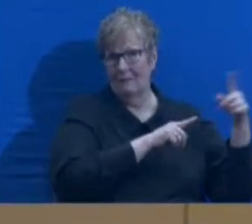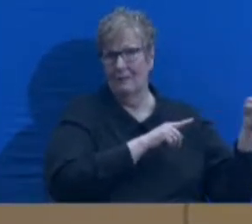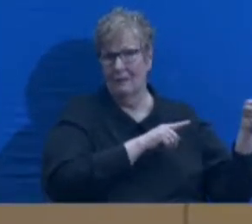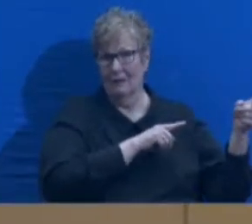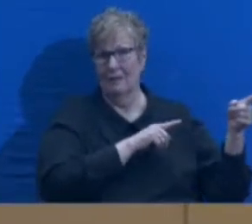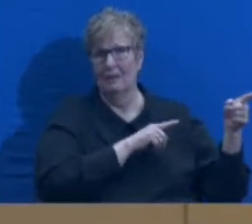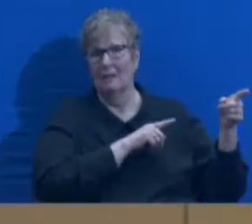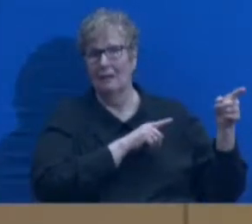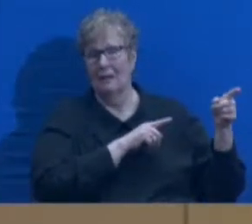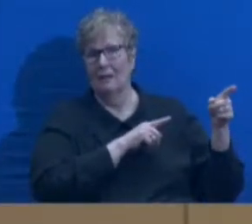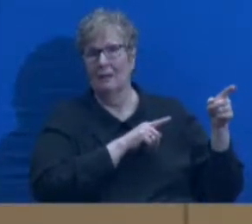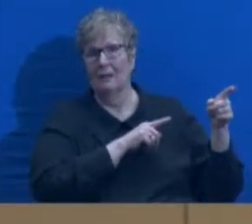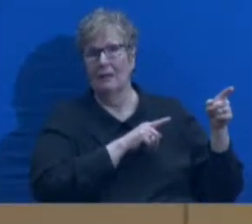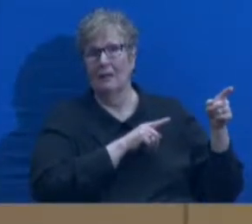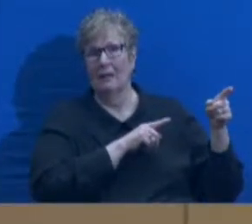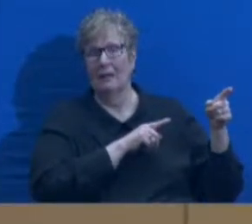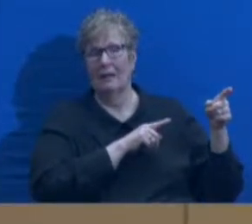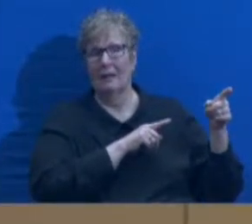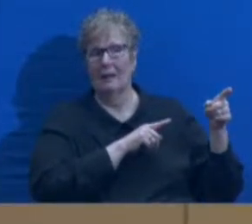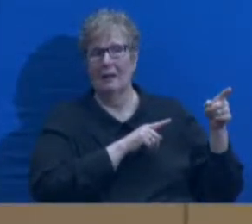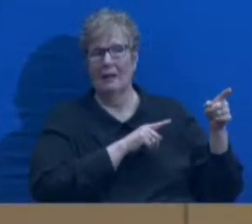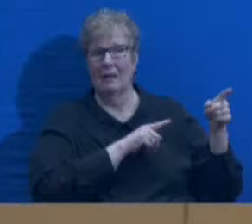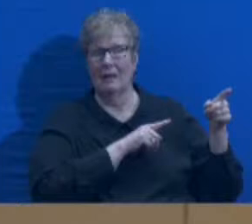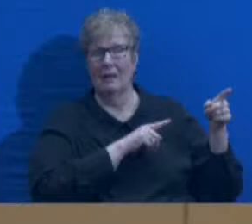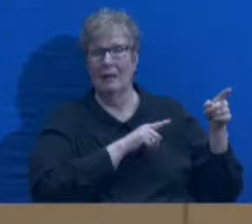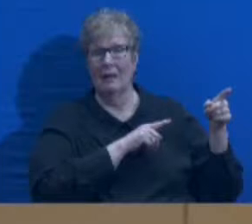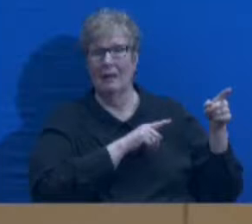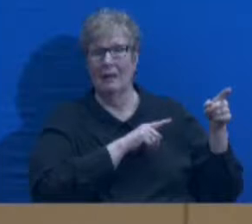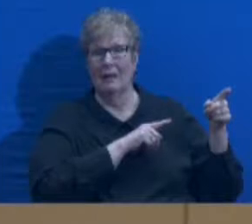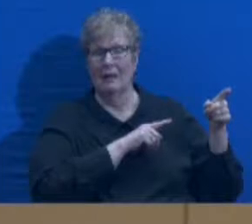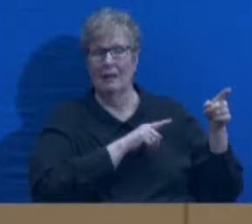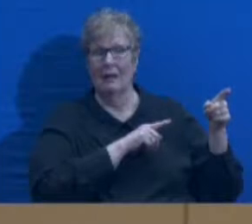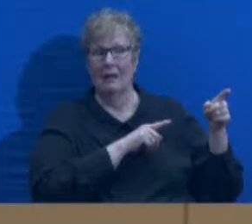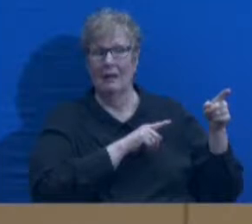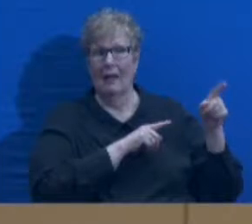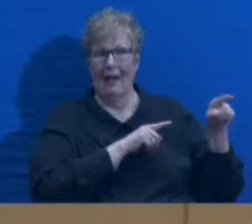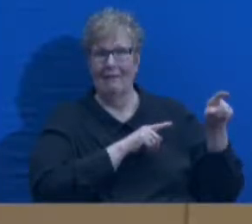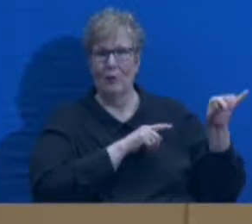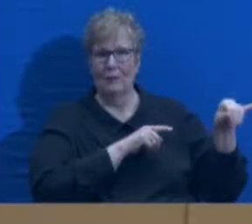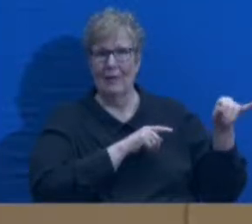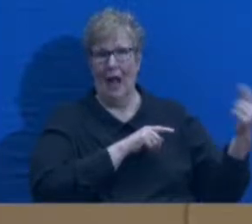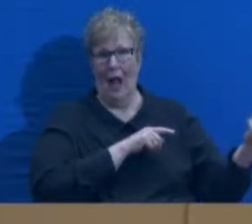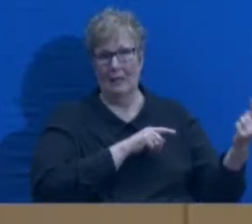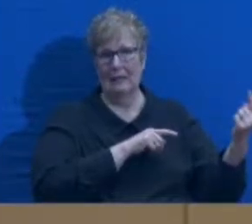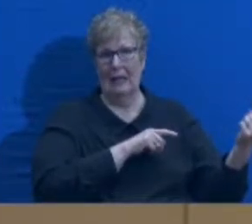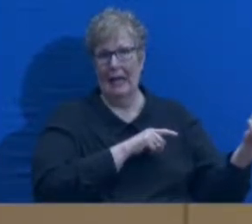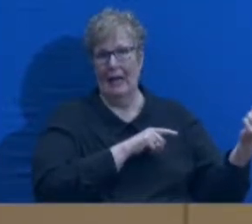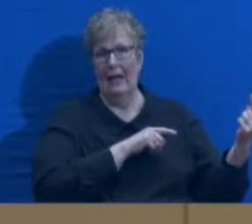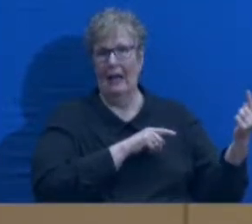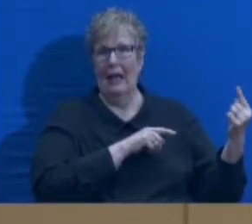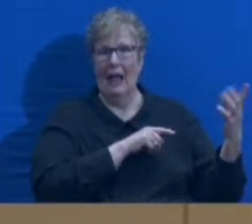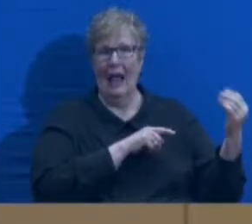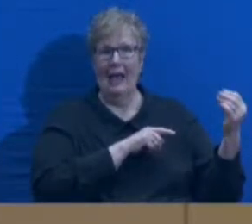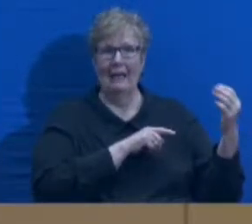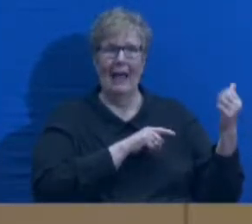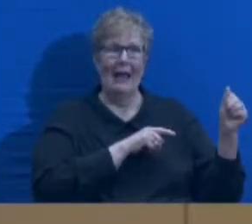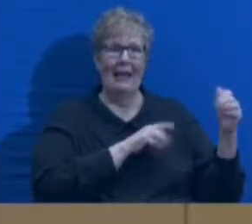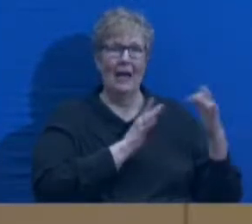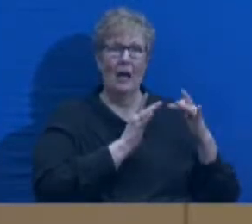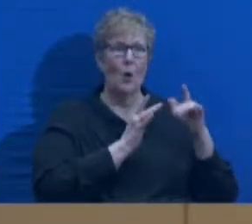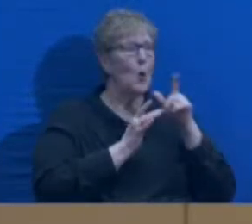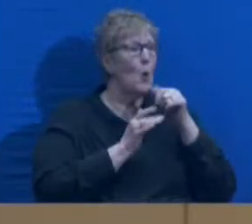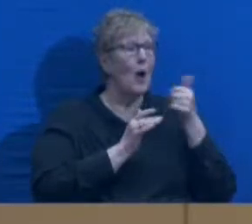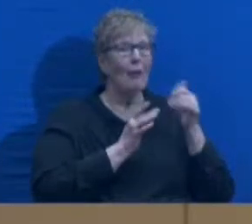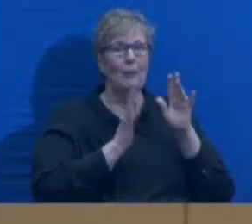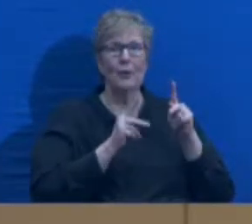is observed, they will be isolated, as I said, and any contact with those individuals